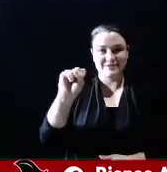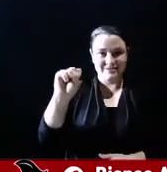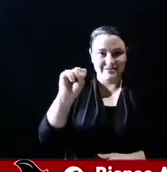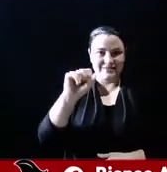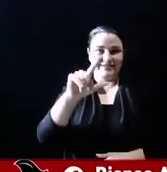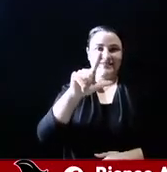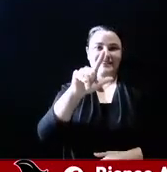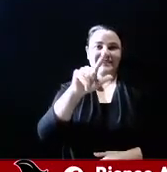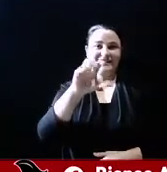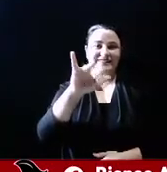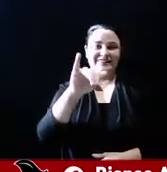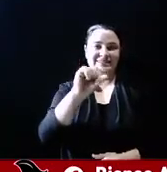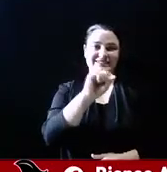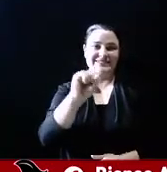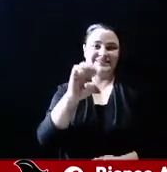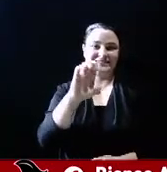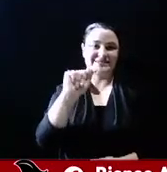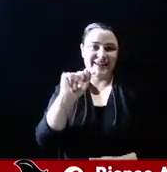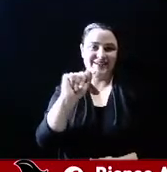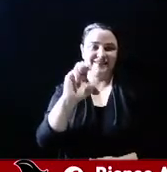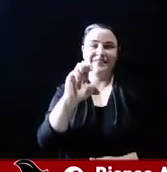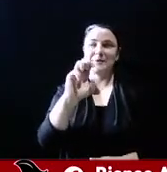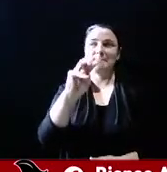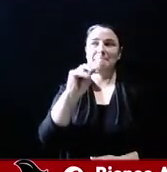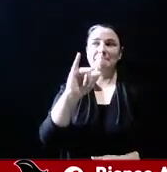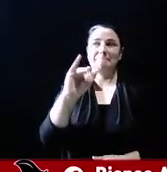Lizette Mendez,